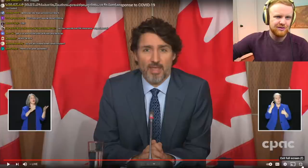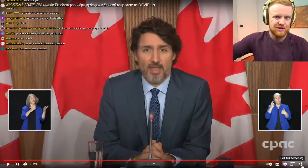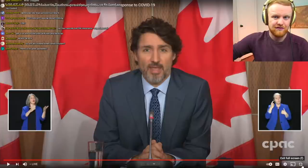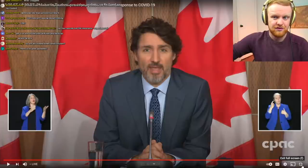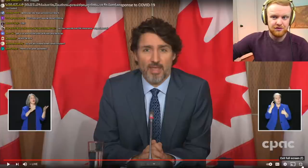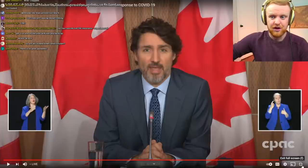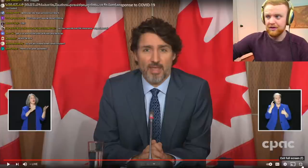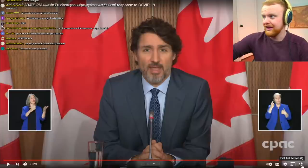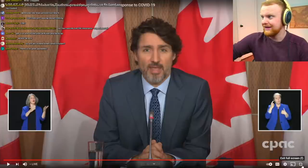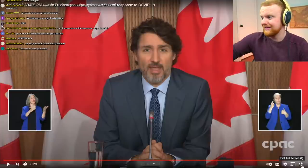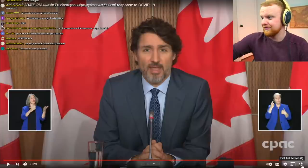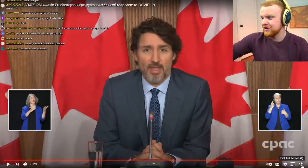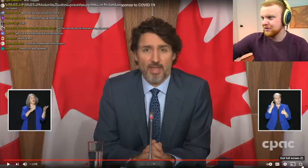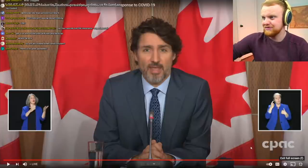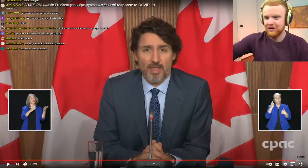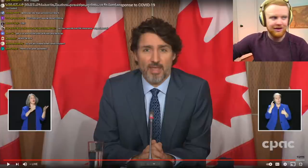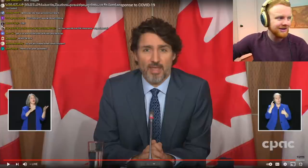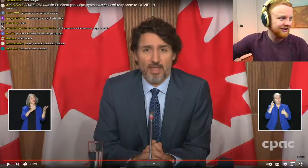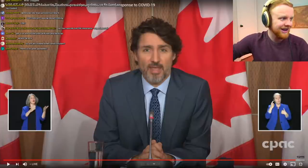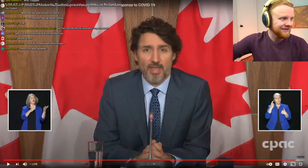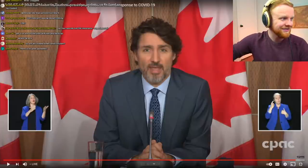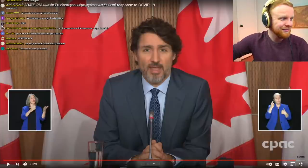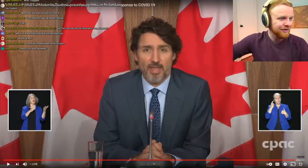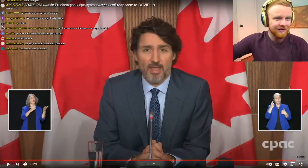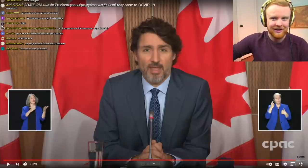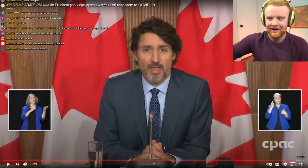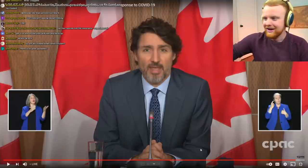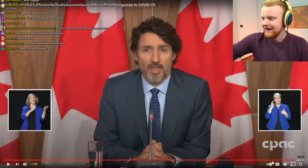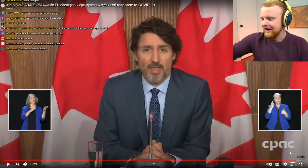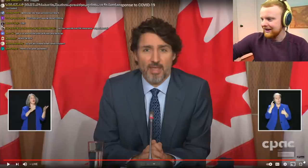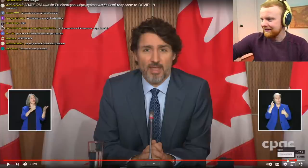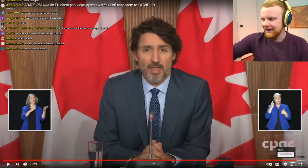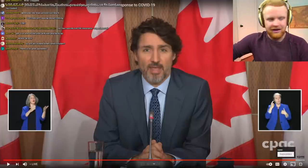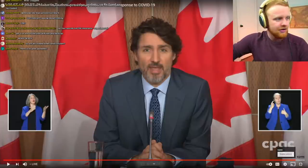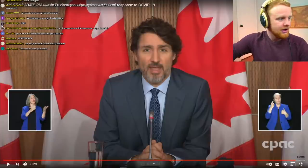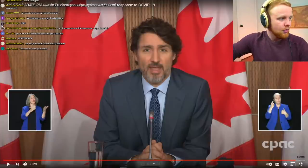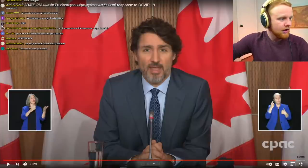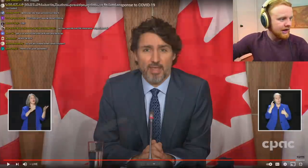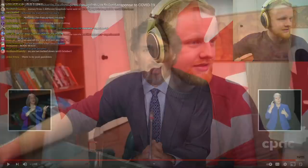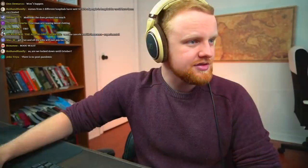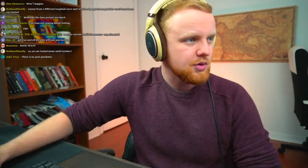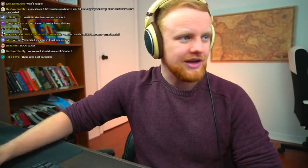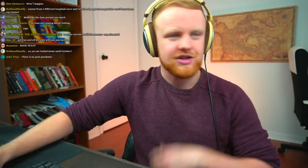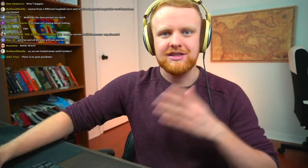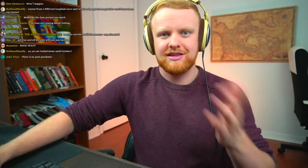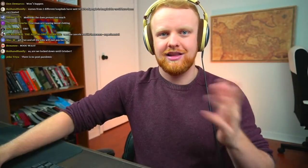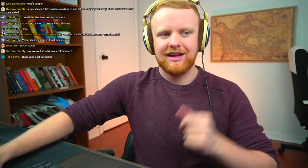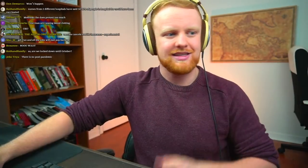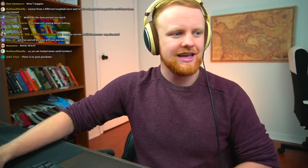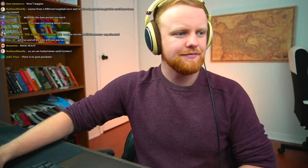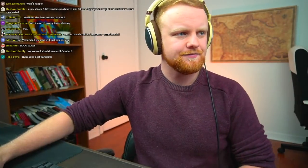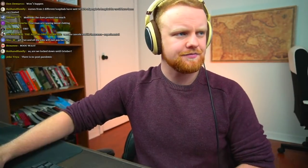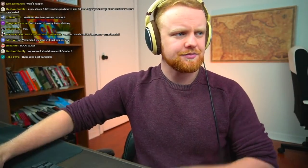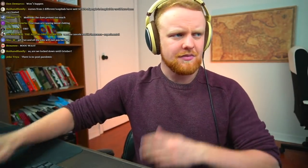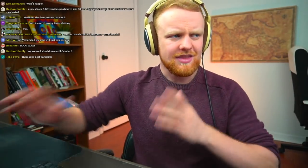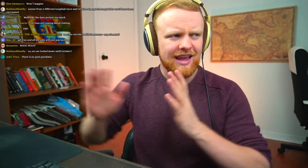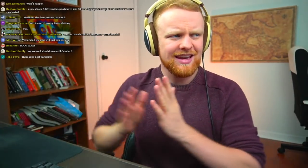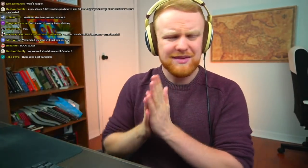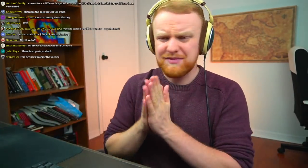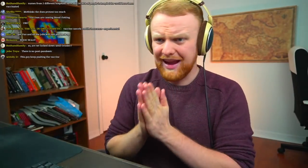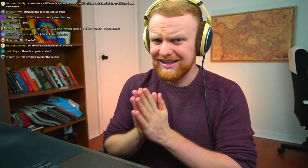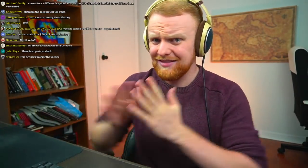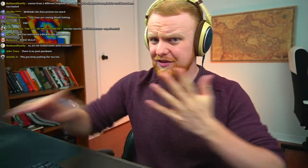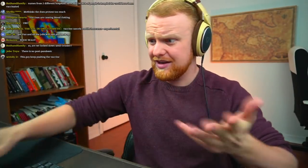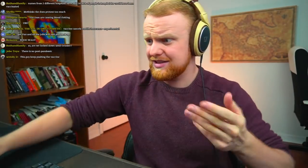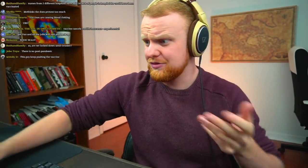the last question for Trudeau. It's a French one, so I'm gonna flip over here now. We're gonna answer some questions, that, like I said, and